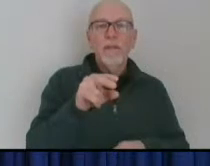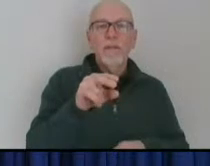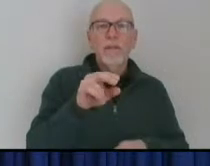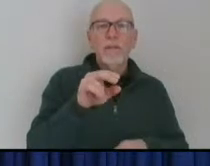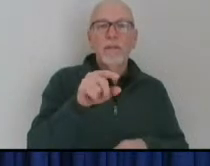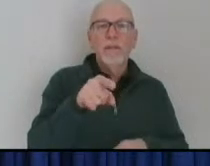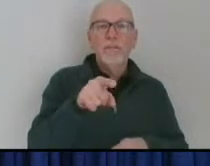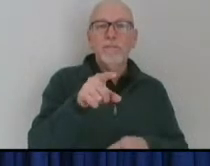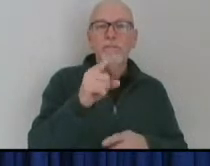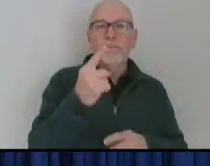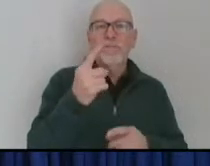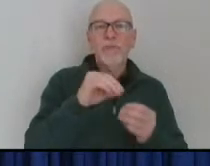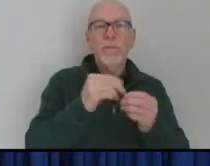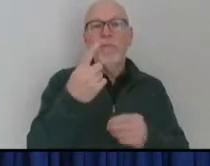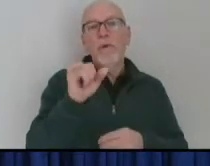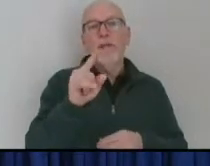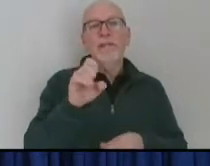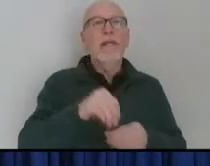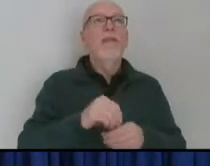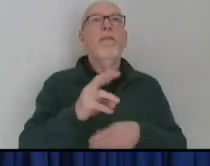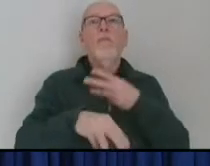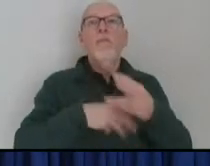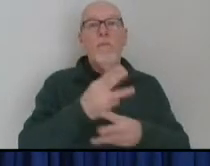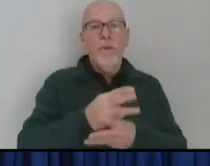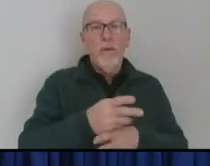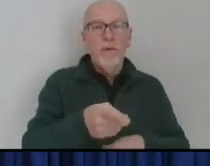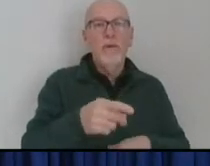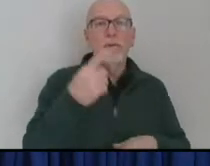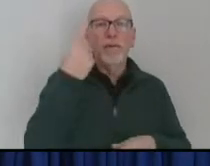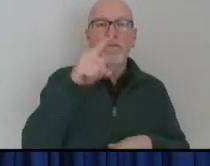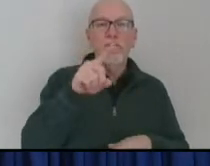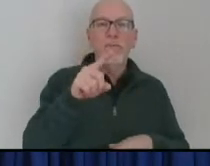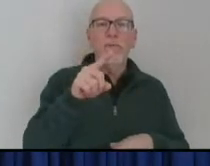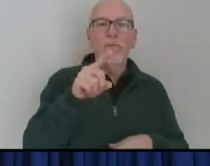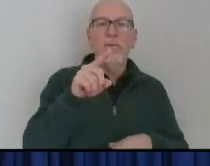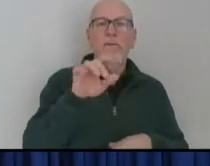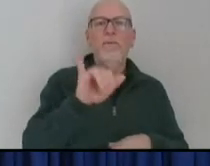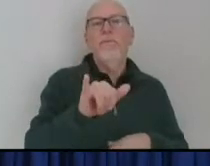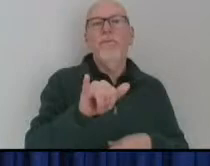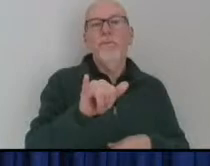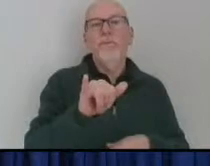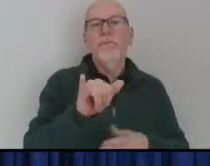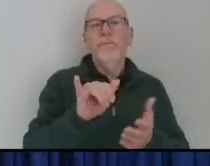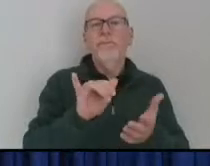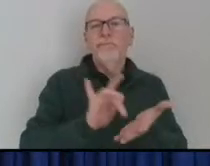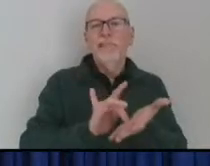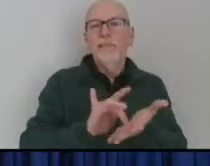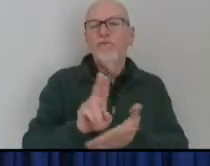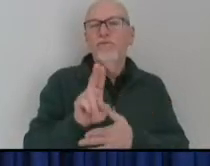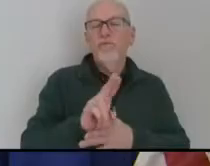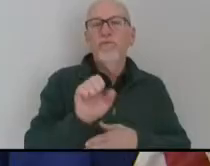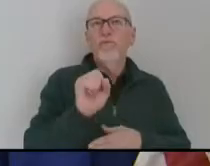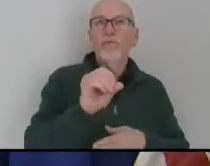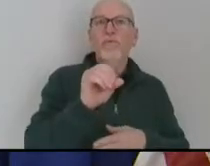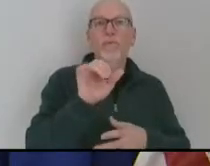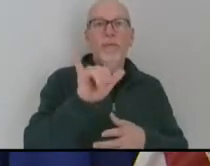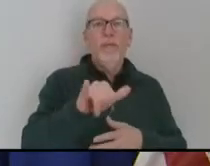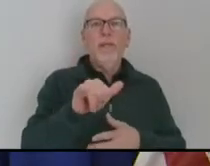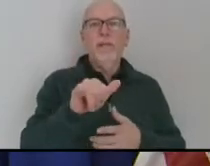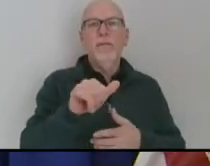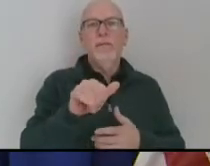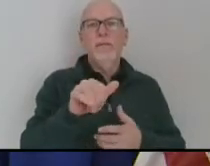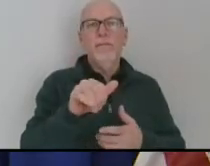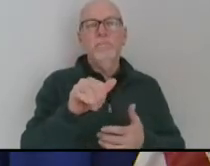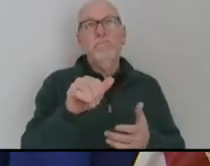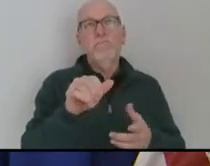the #1 site in the world for for those therapeutics being used. So that also, one has to